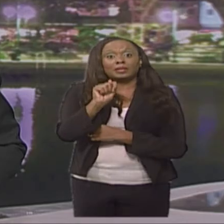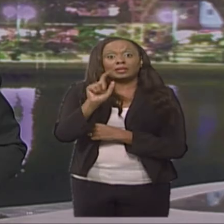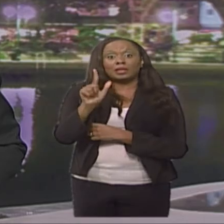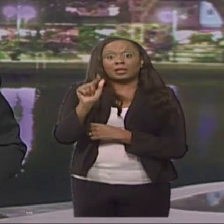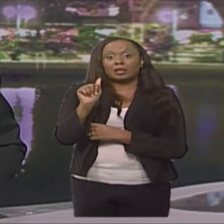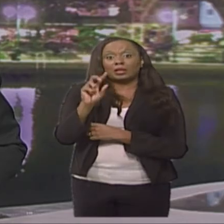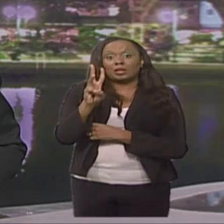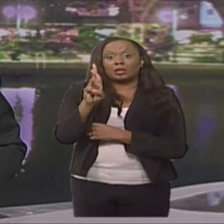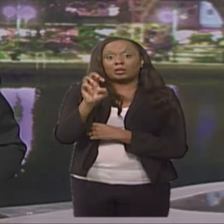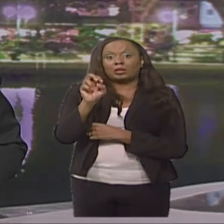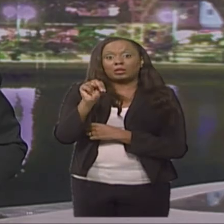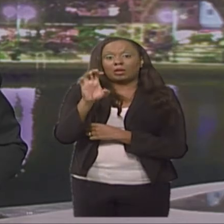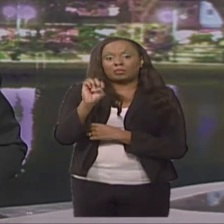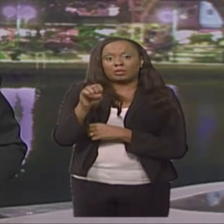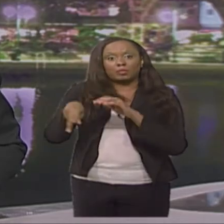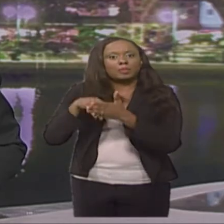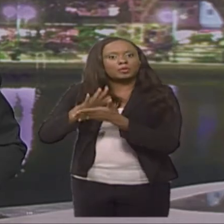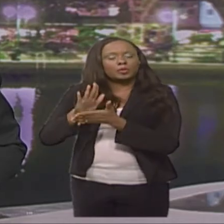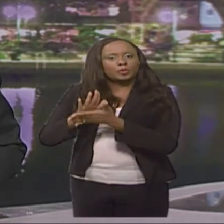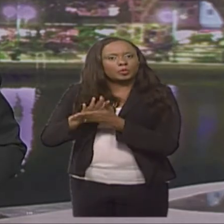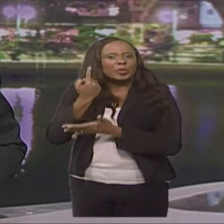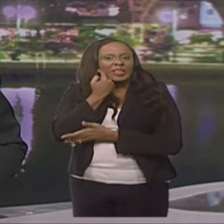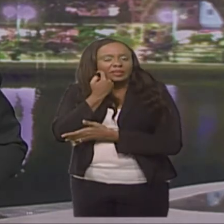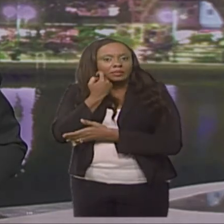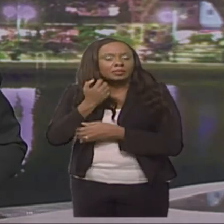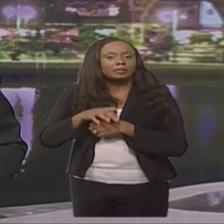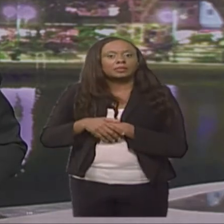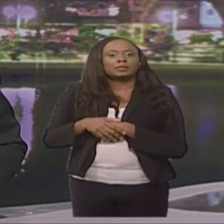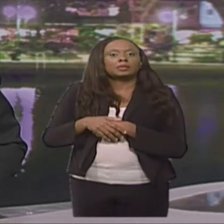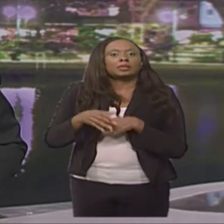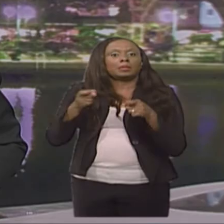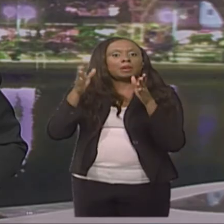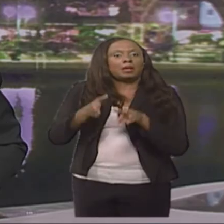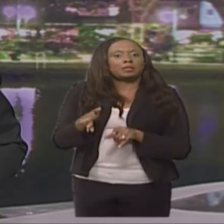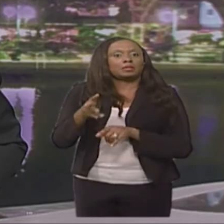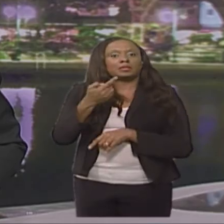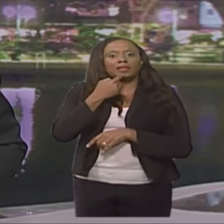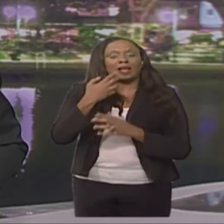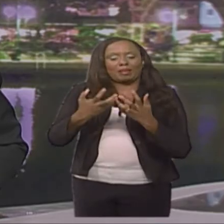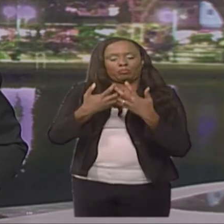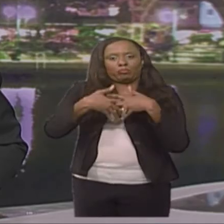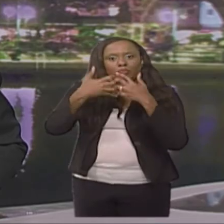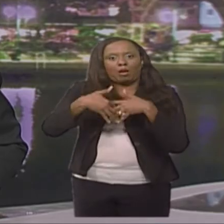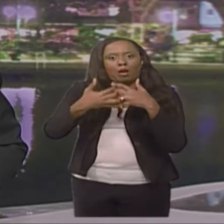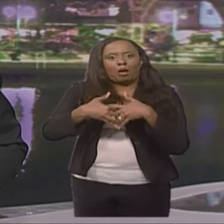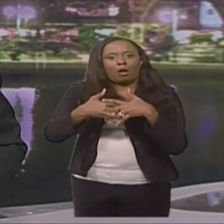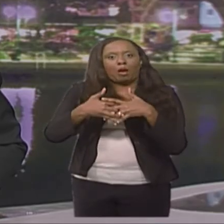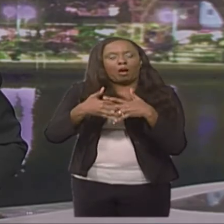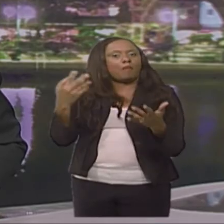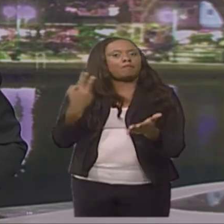by sewage issues in the past. Acting General Manager Charles Leslie says the problem was due to a mechanical failure of 2 pumps at